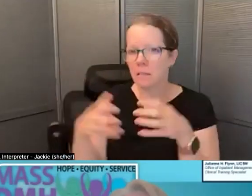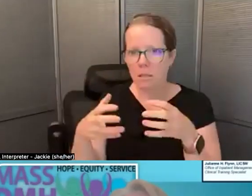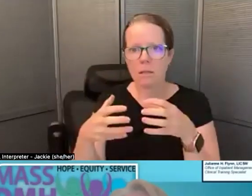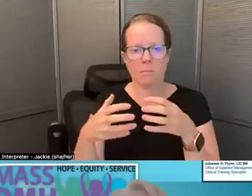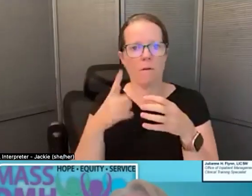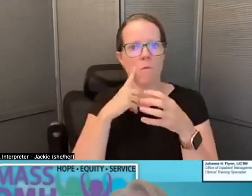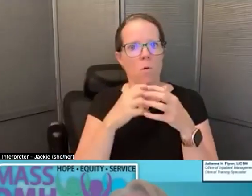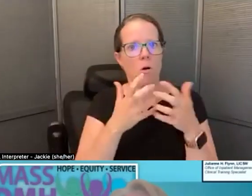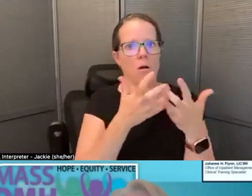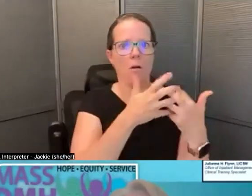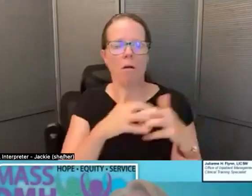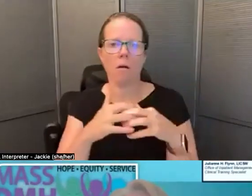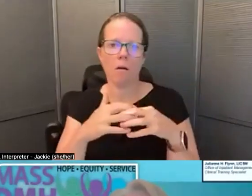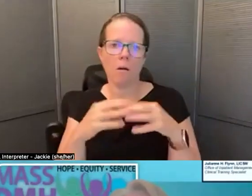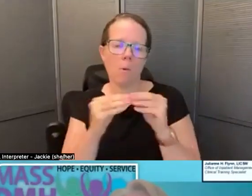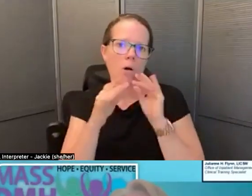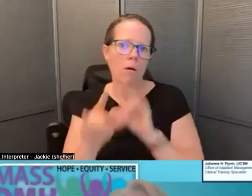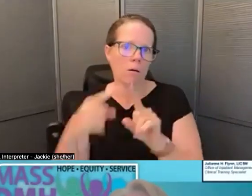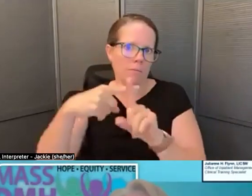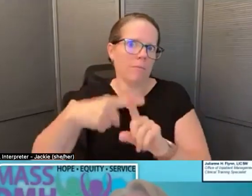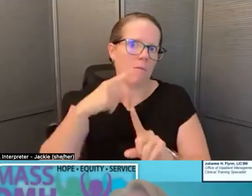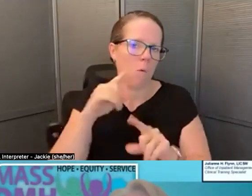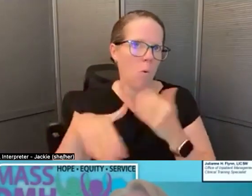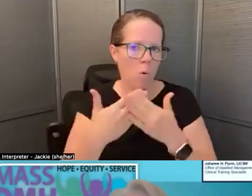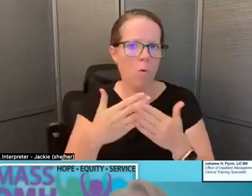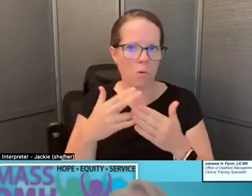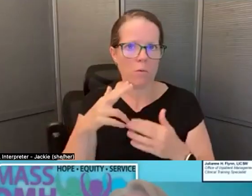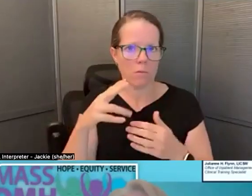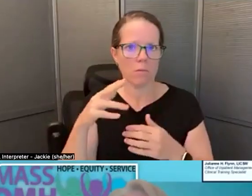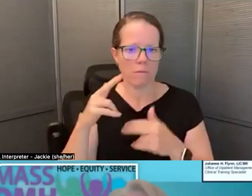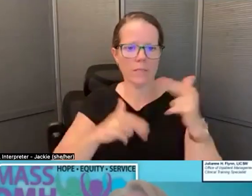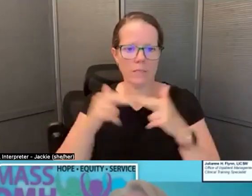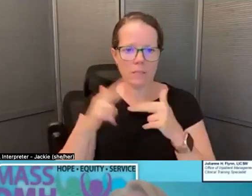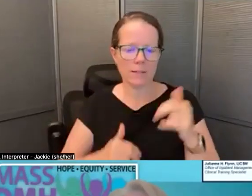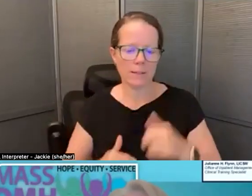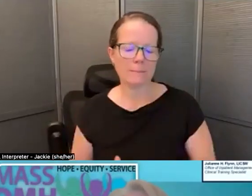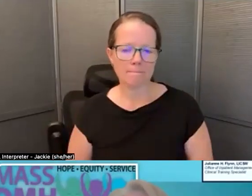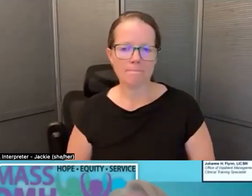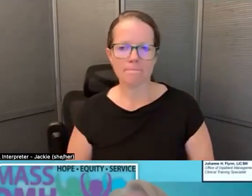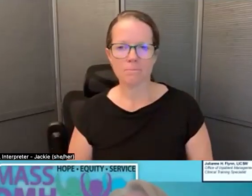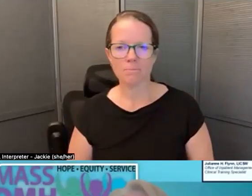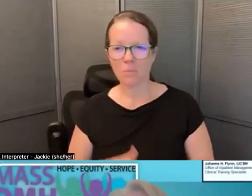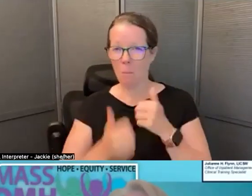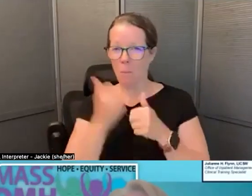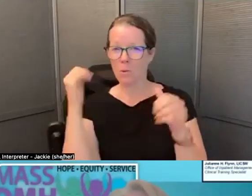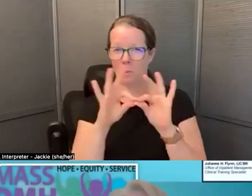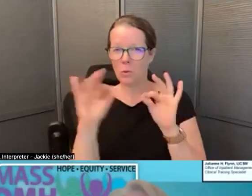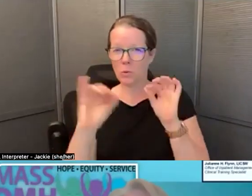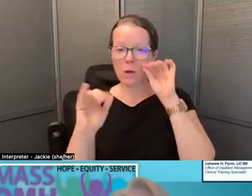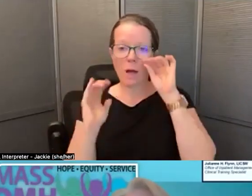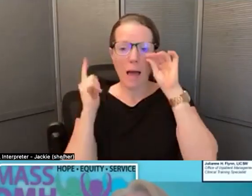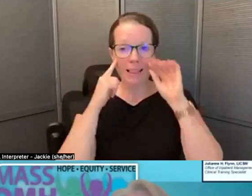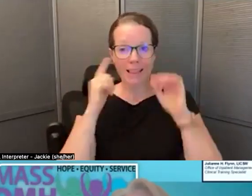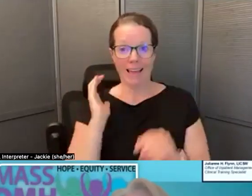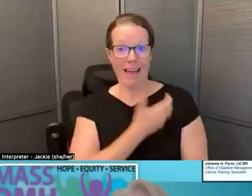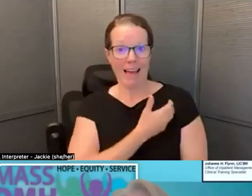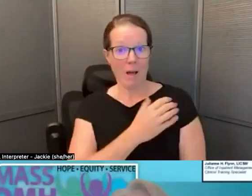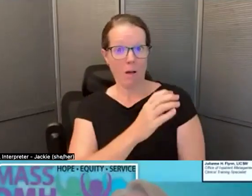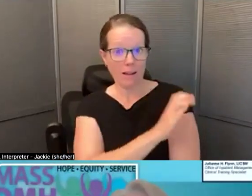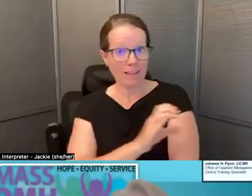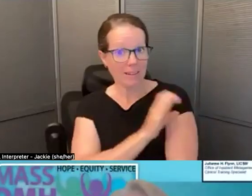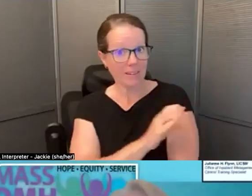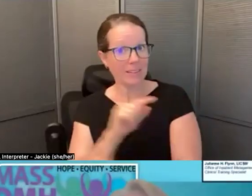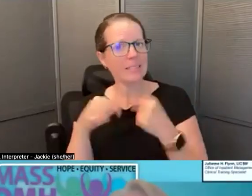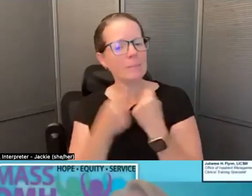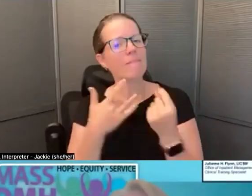helped. And most importantly, before I will end, I think our clinical team also felt empowered because when